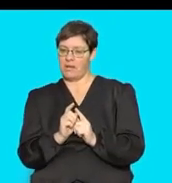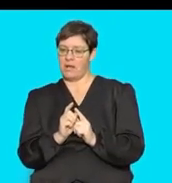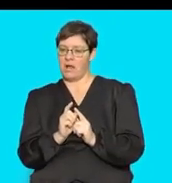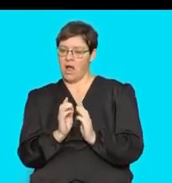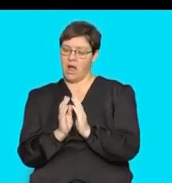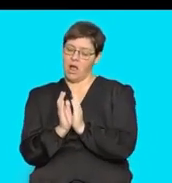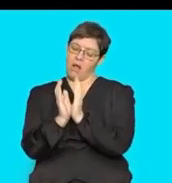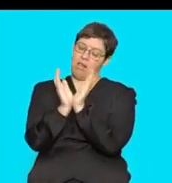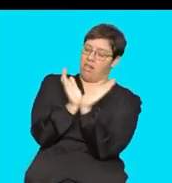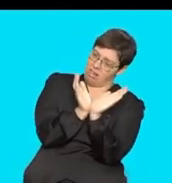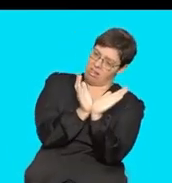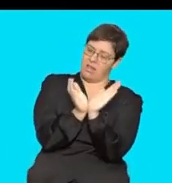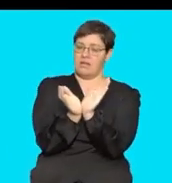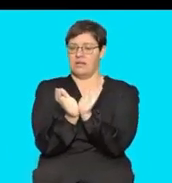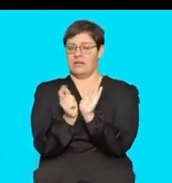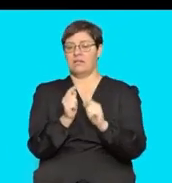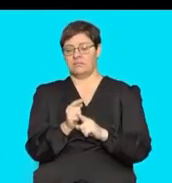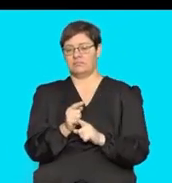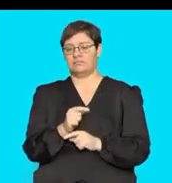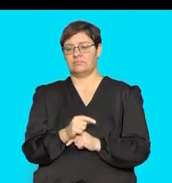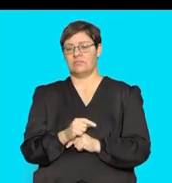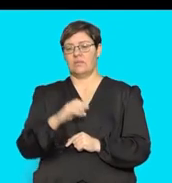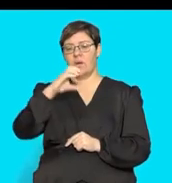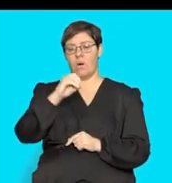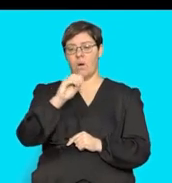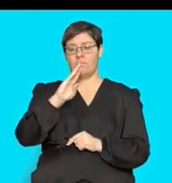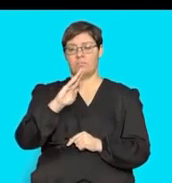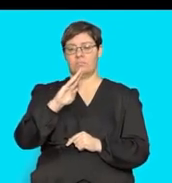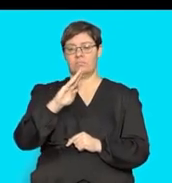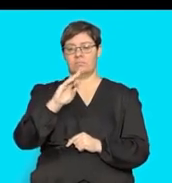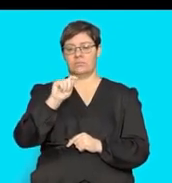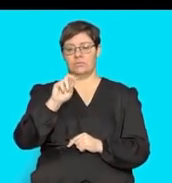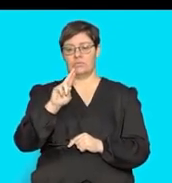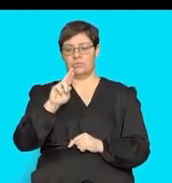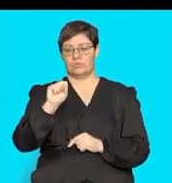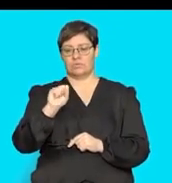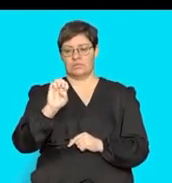was earlier, and now we have the obtuse angle